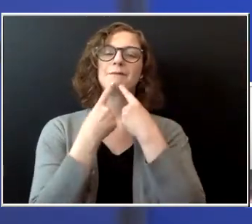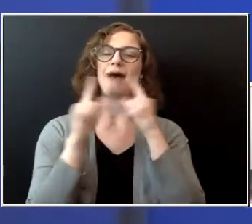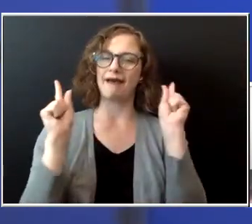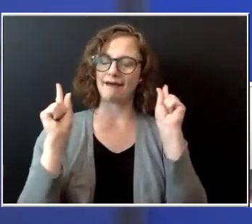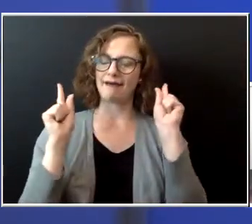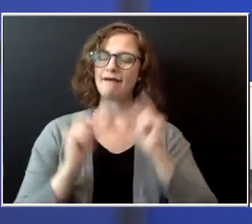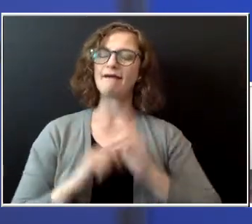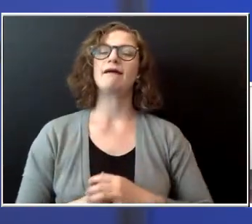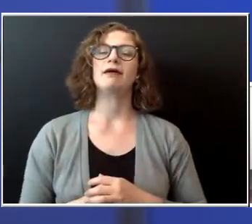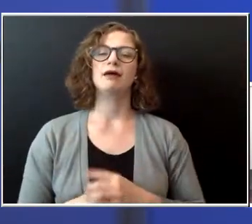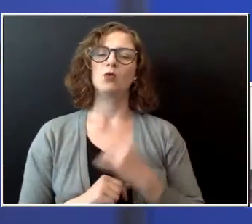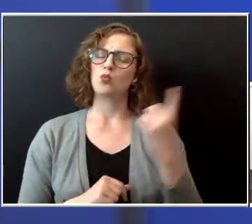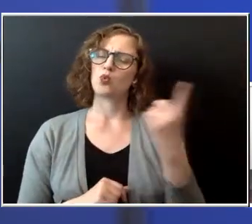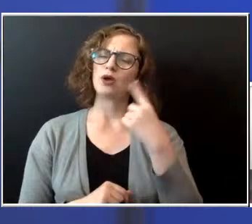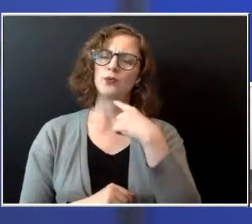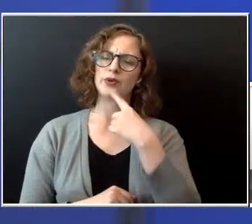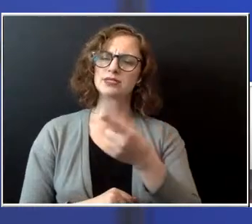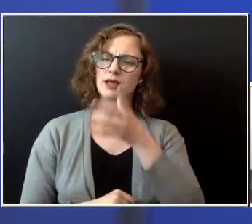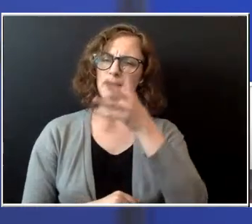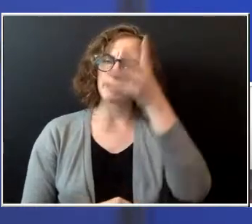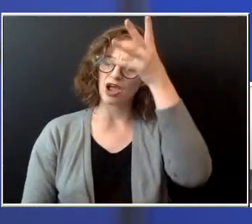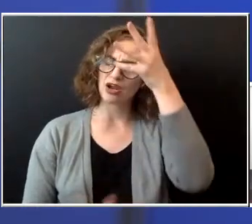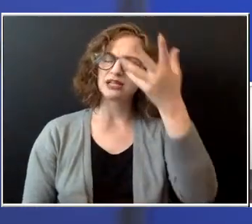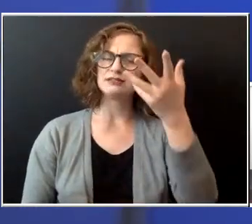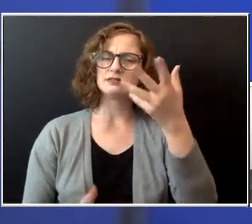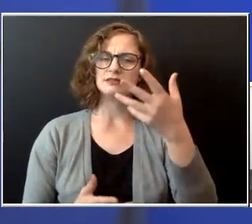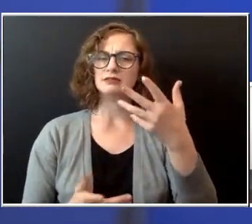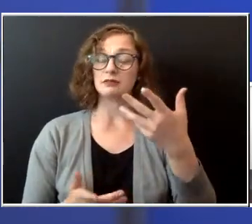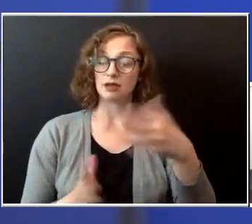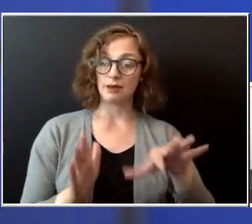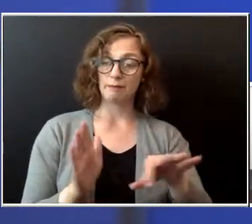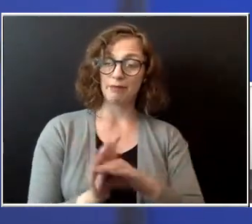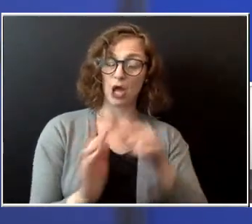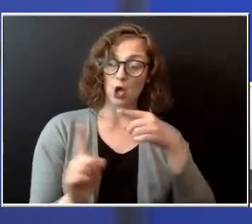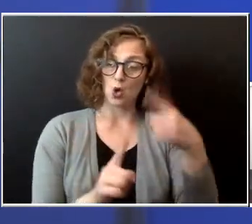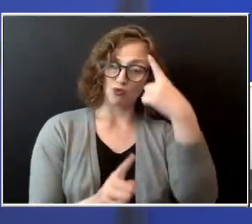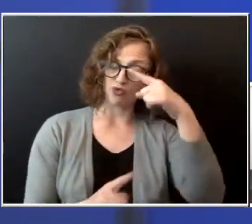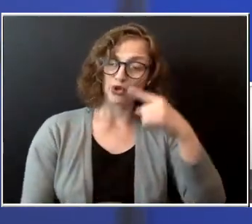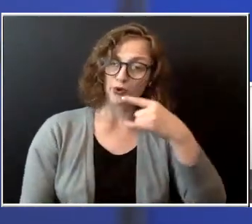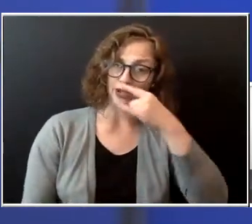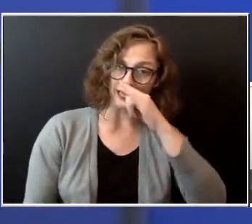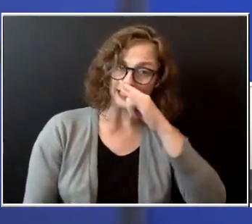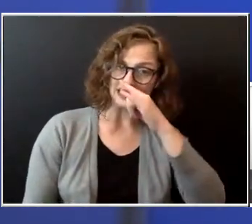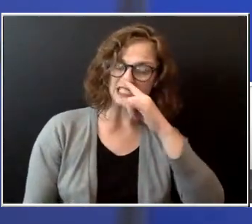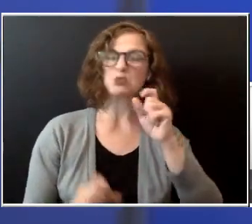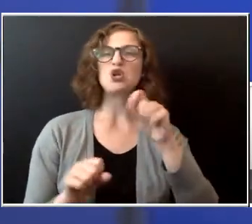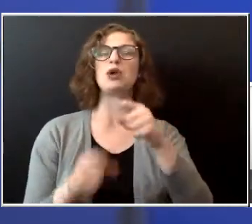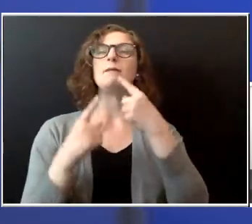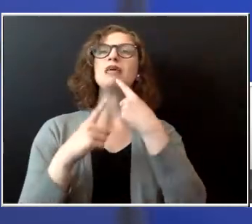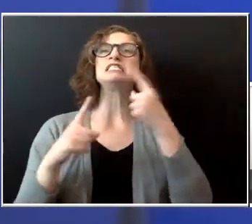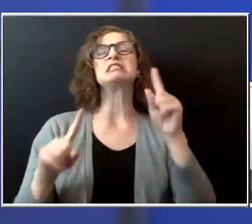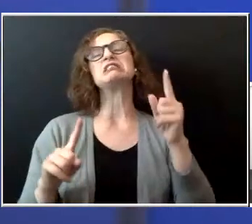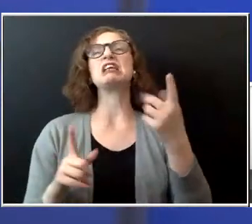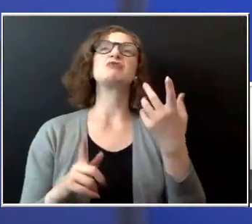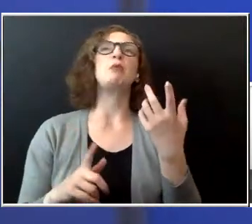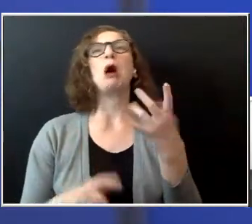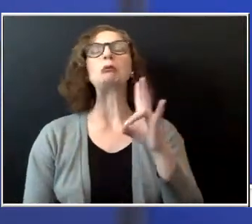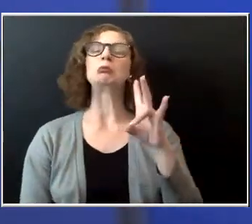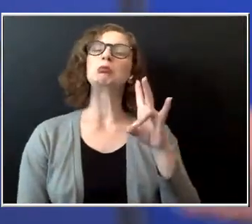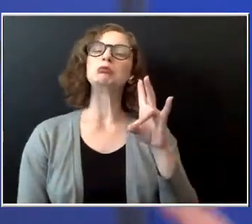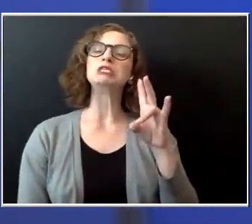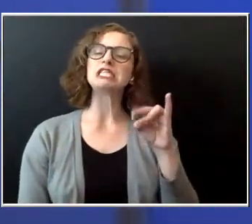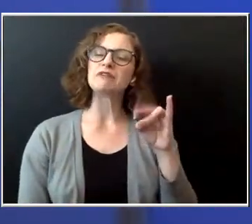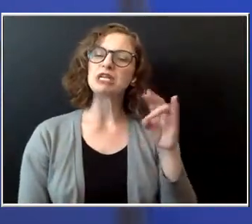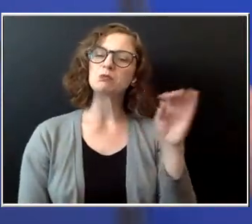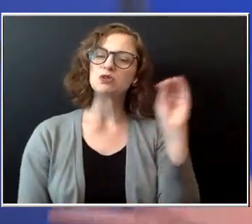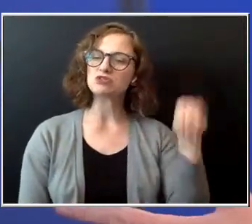want parents to pick a goal for their kids where the kids can be successful about 7 out of 10 times, because that builds your momentum to then move